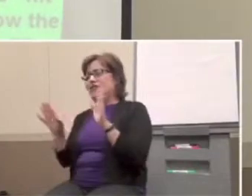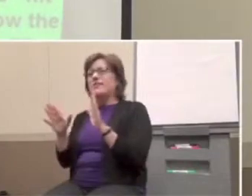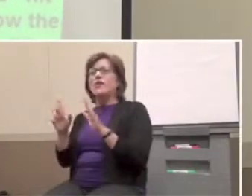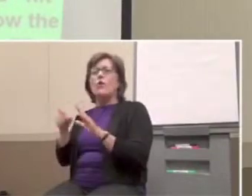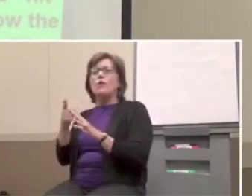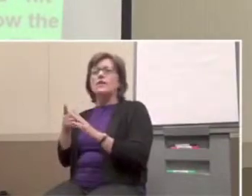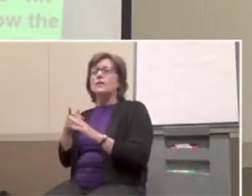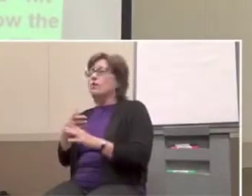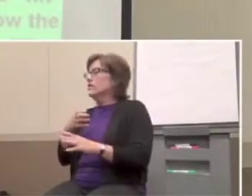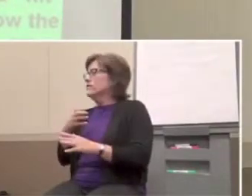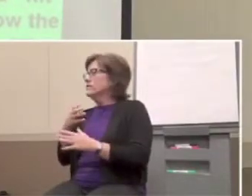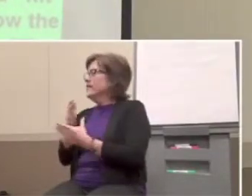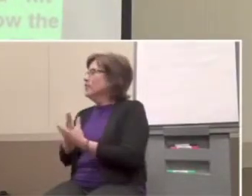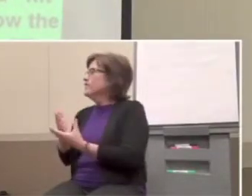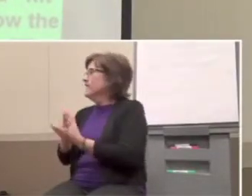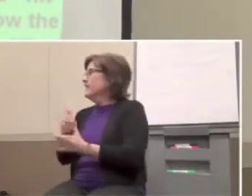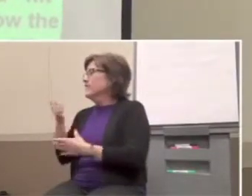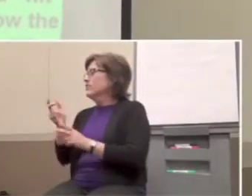person.